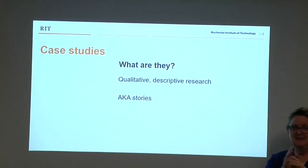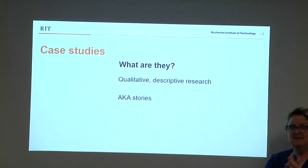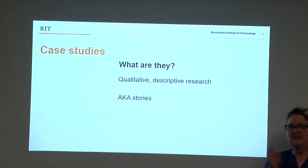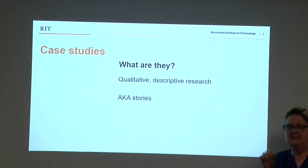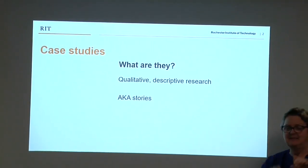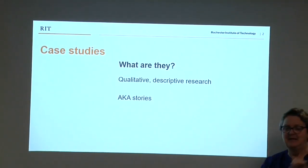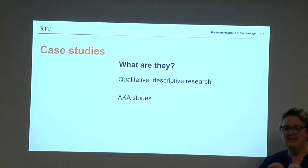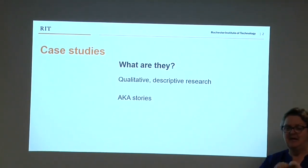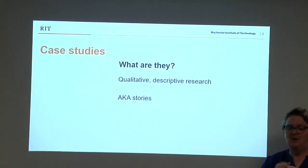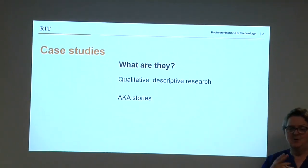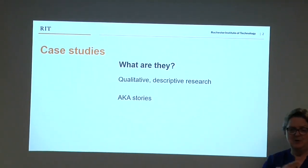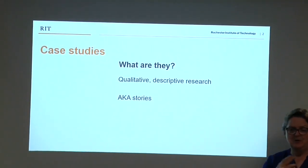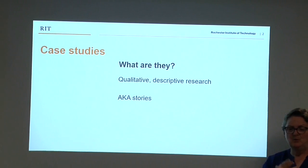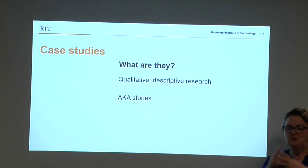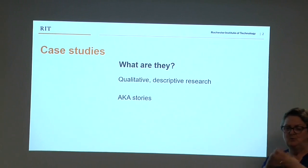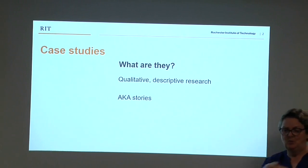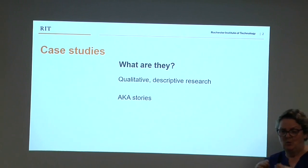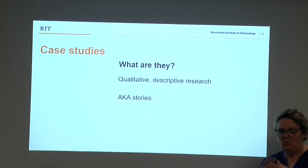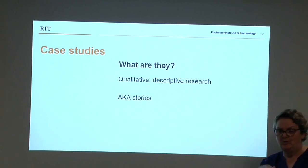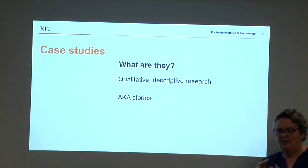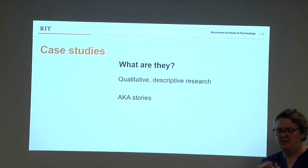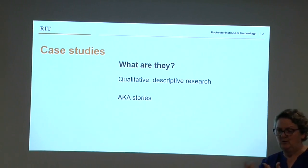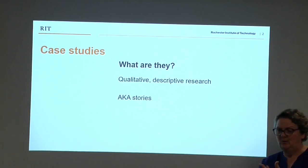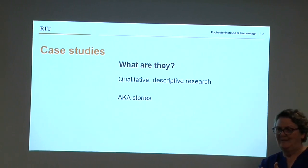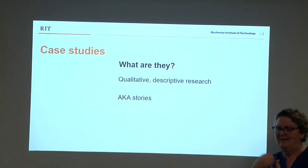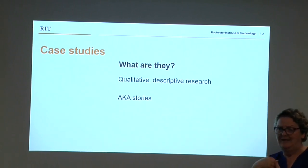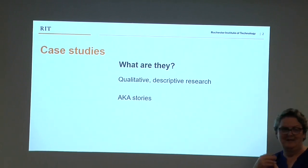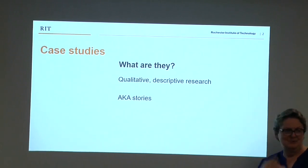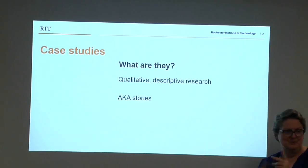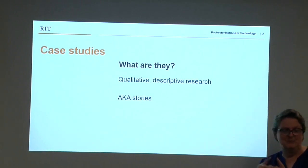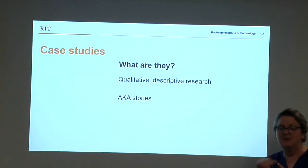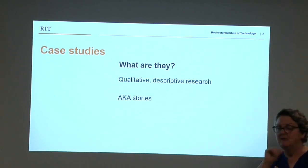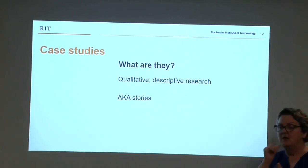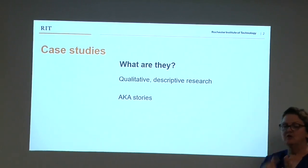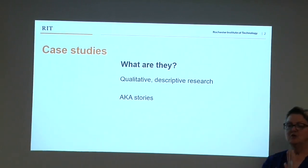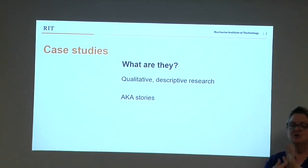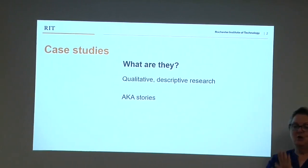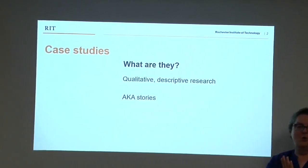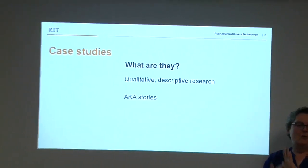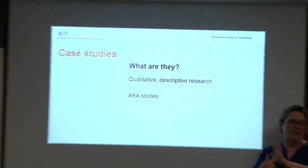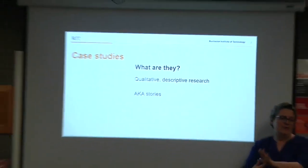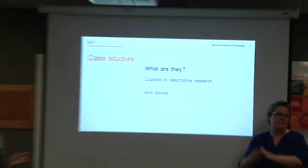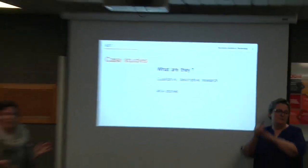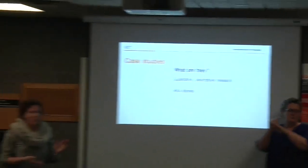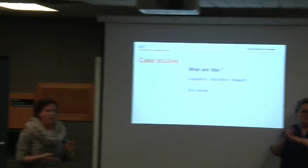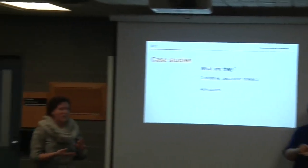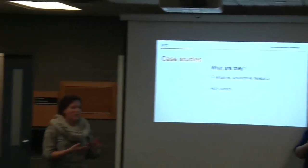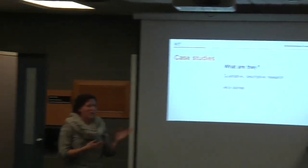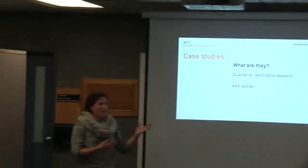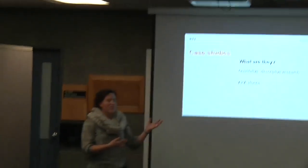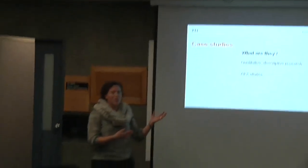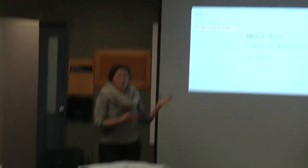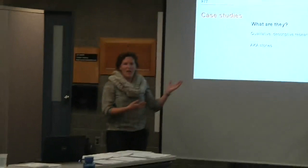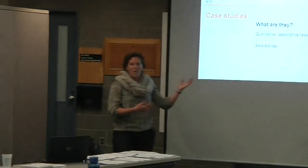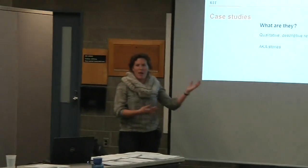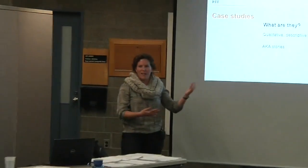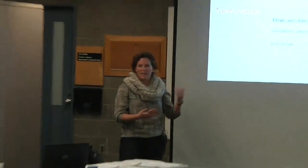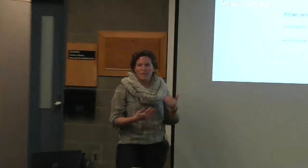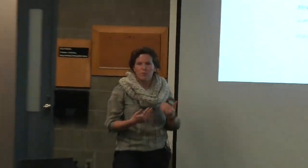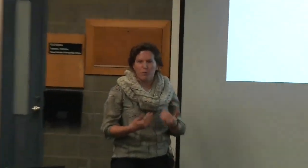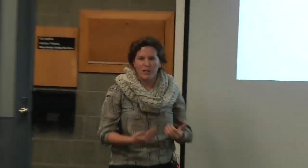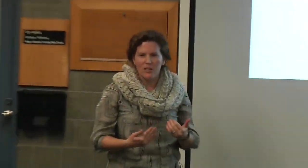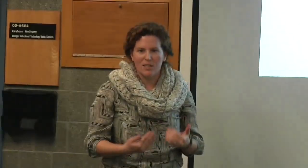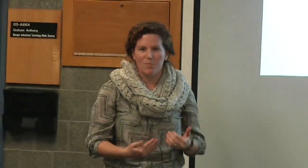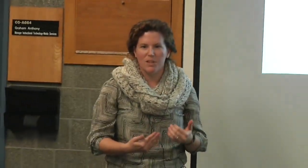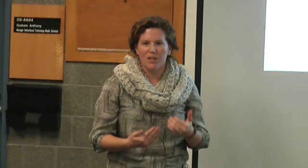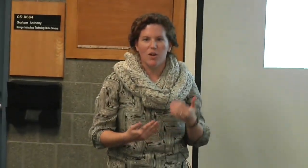about how can we use story and narrative to engage people instead of just showing them traditional journal article formats, right? Instead of just having them